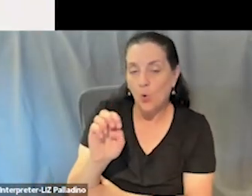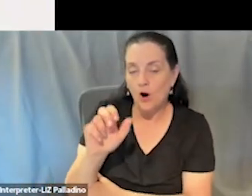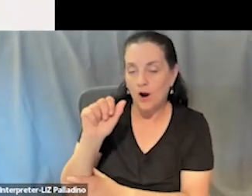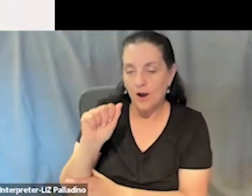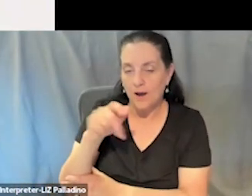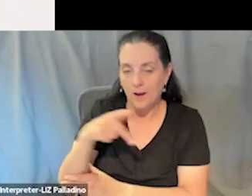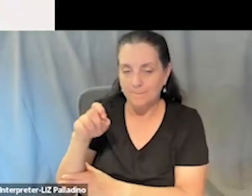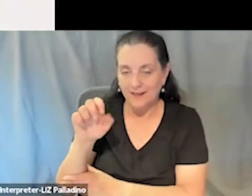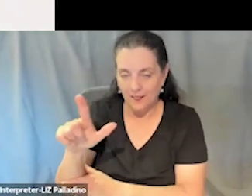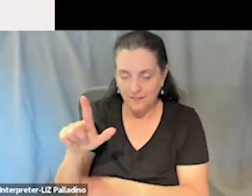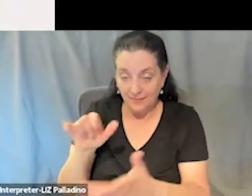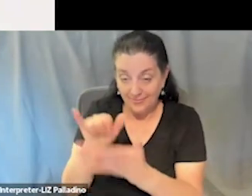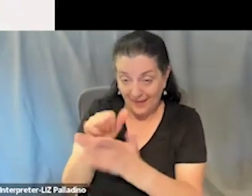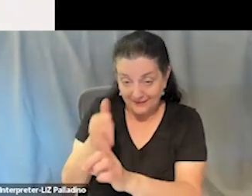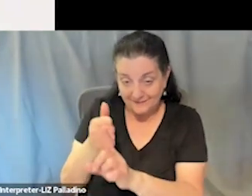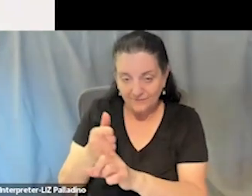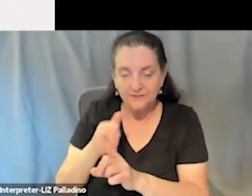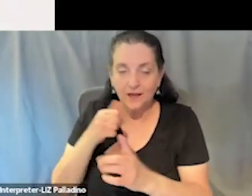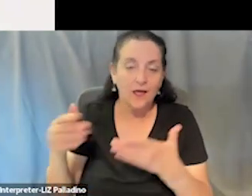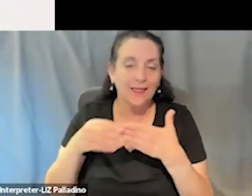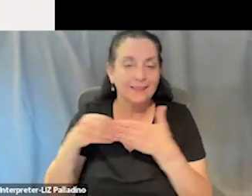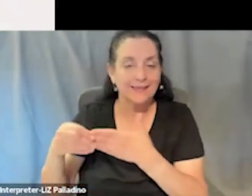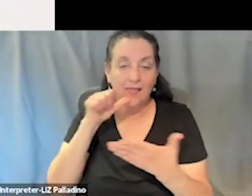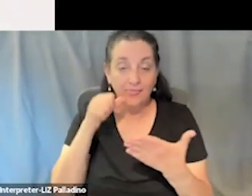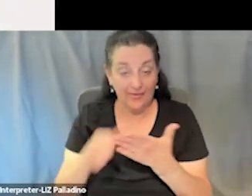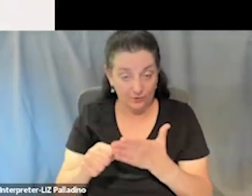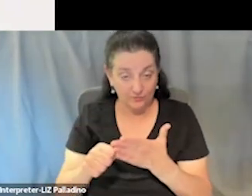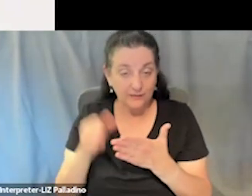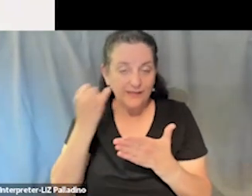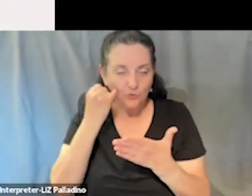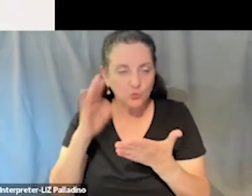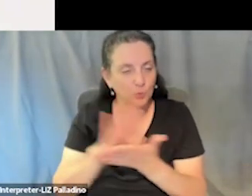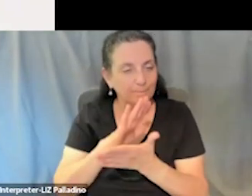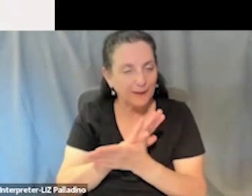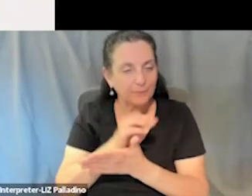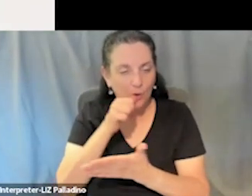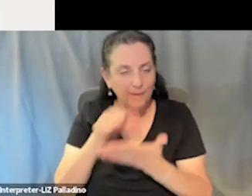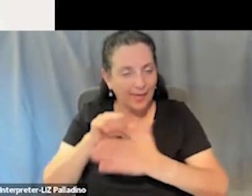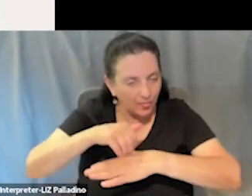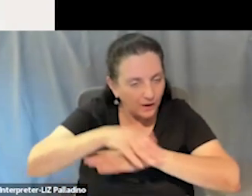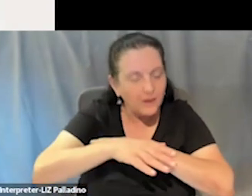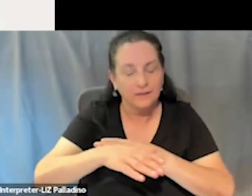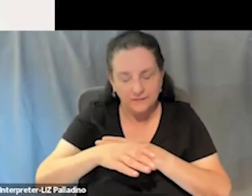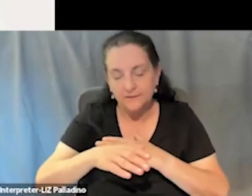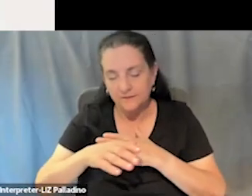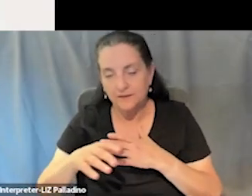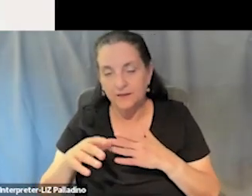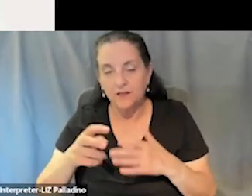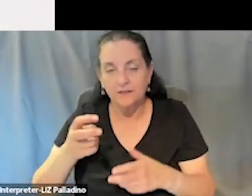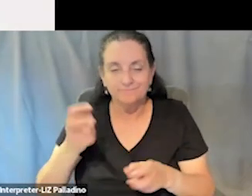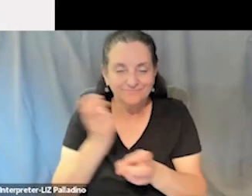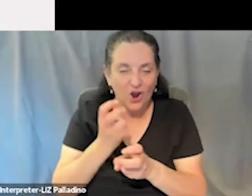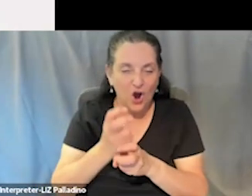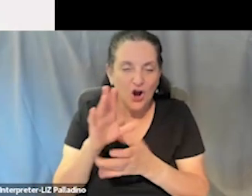lead letter. If you also do paper mailing, snail mailing, it's a hard copy and